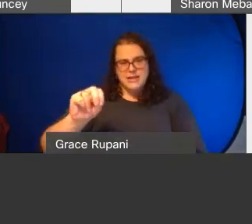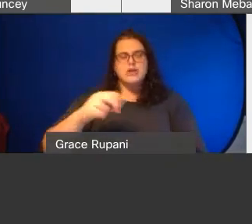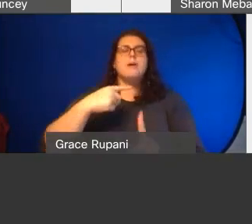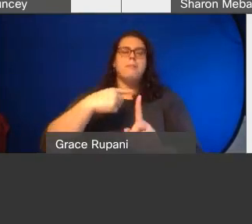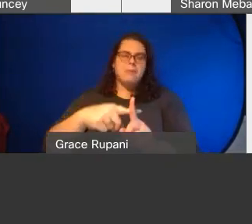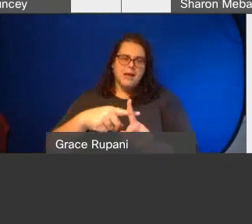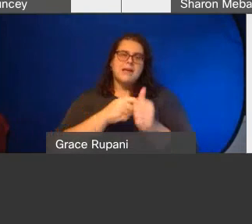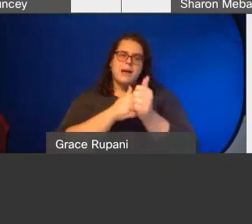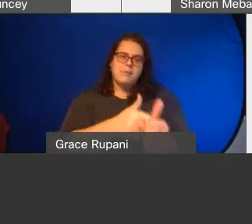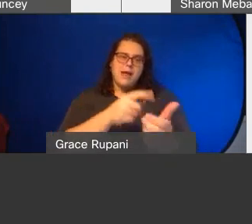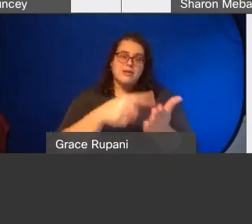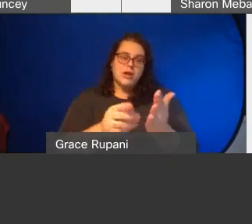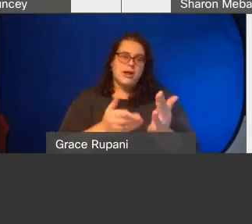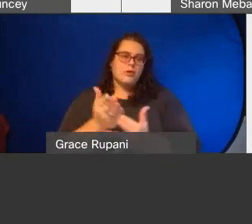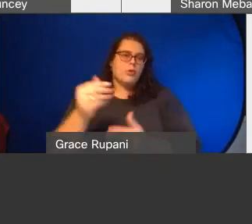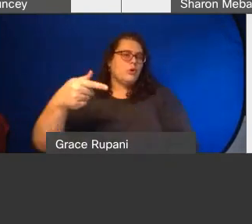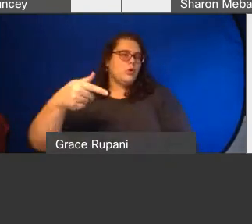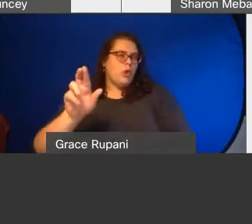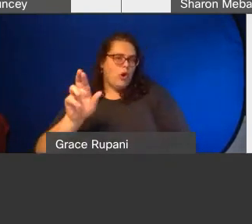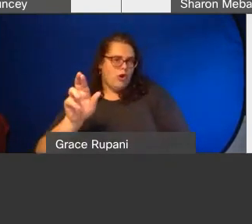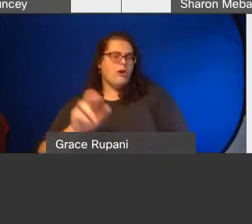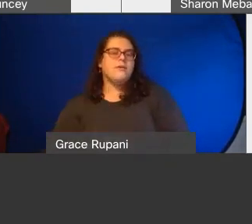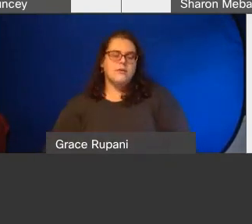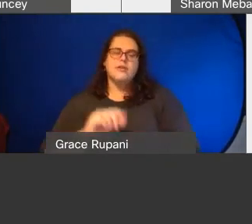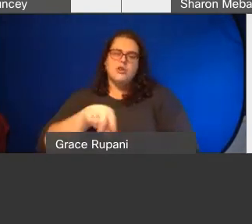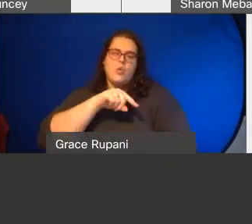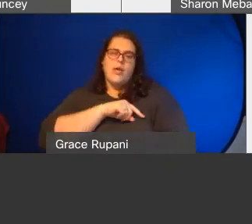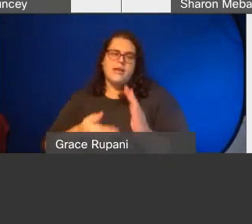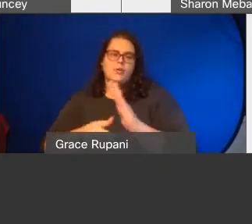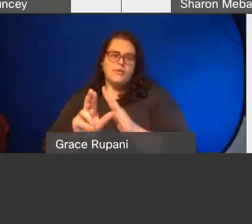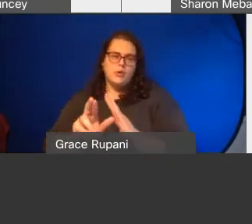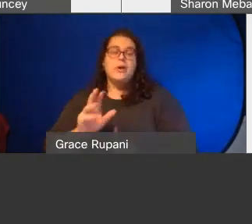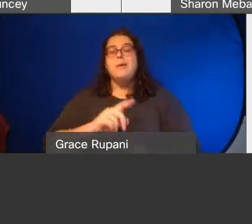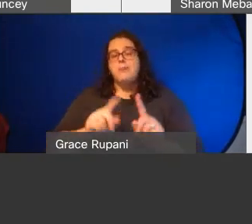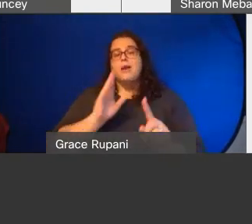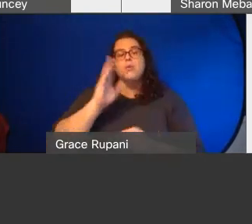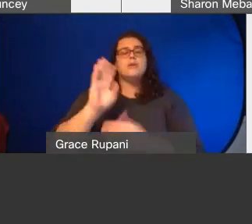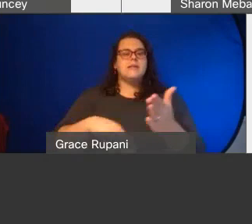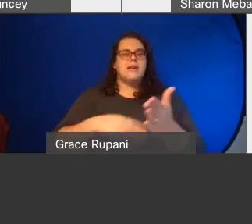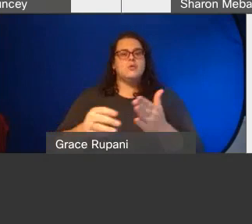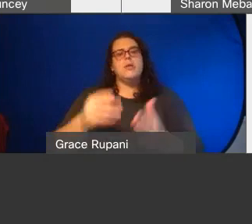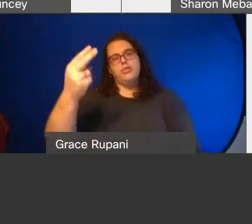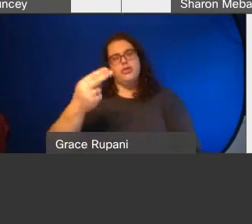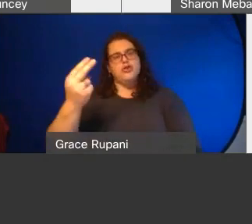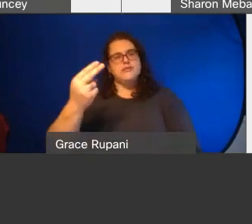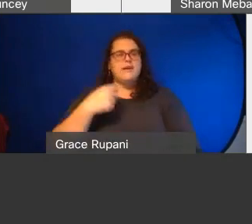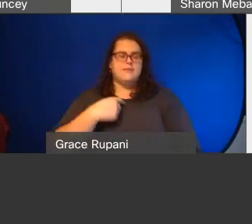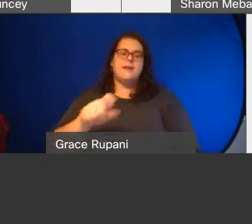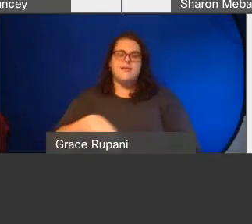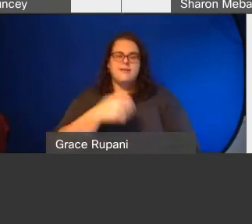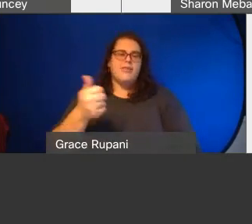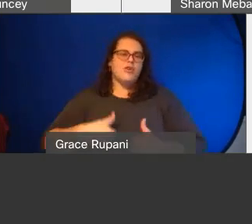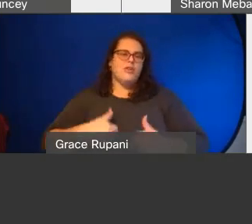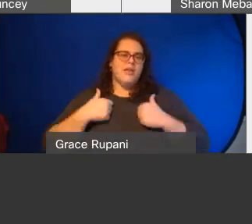But as of right now, we're going to schedule, as I said, another live presentation on next Thursday. Information will be going out shortly. We'll record that and make